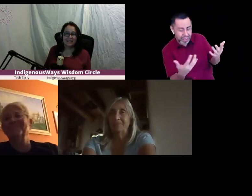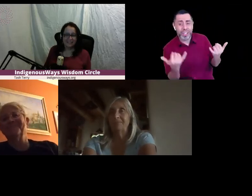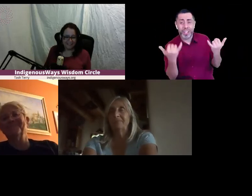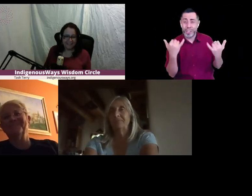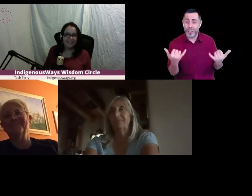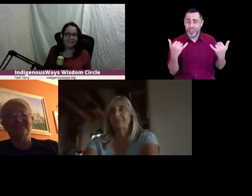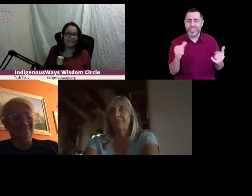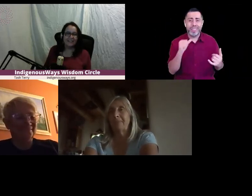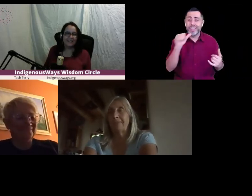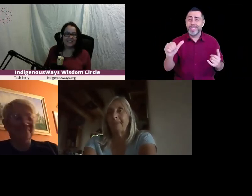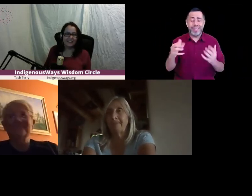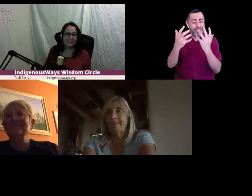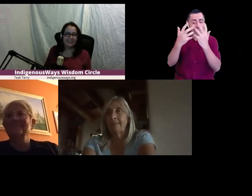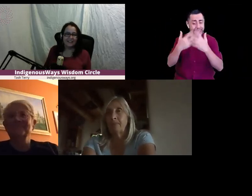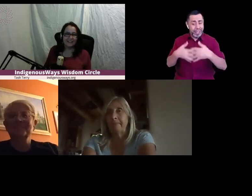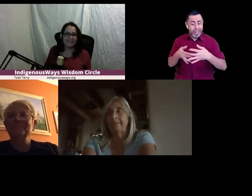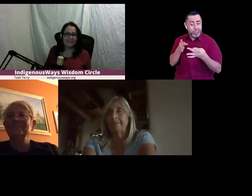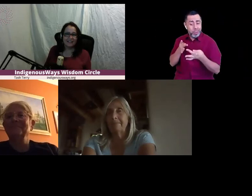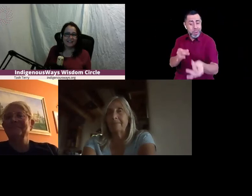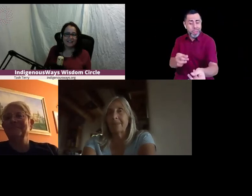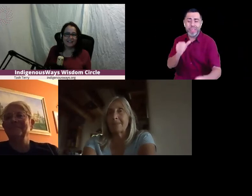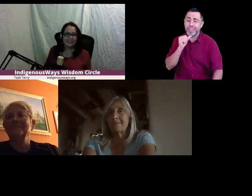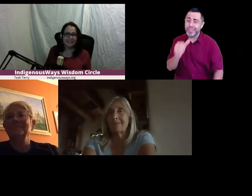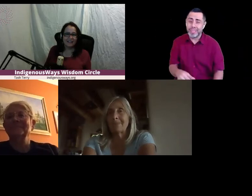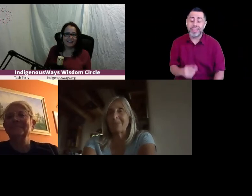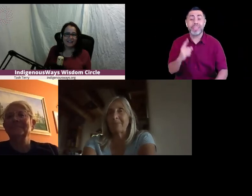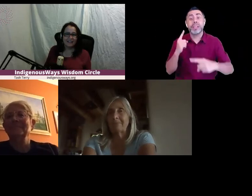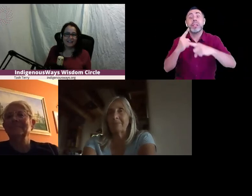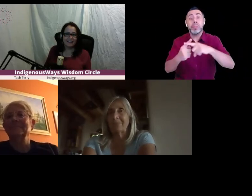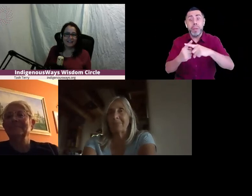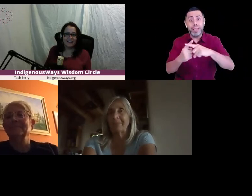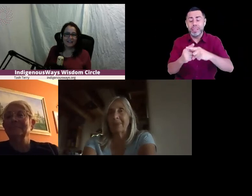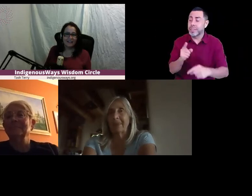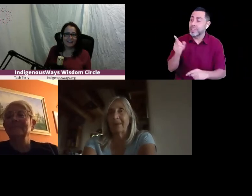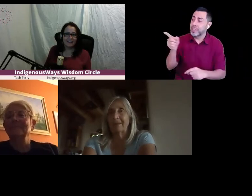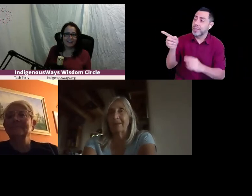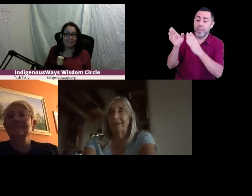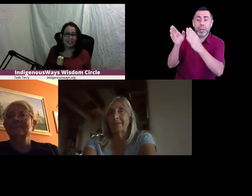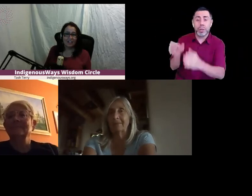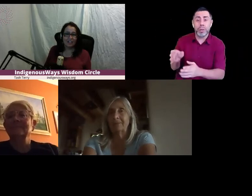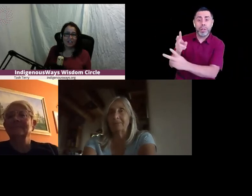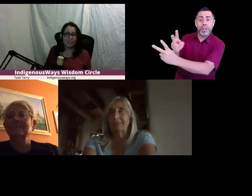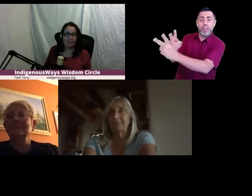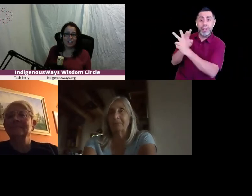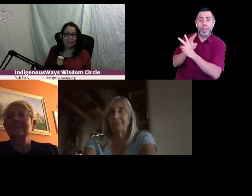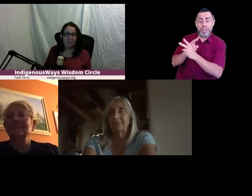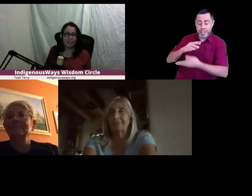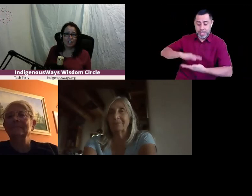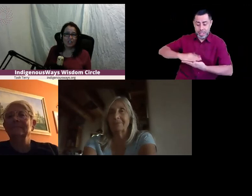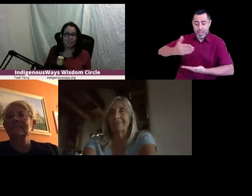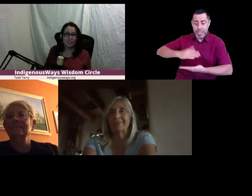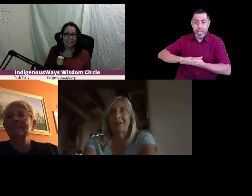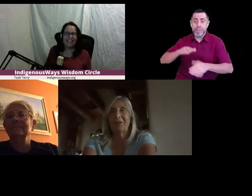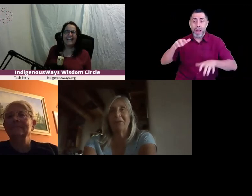And then I have this loaner laptop that I was trying to quickly learn and be friends with.